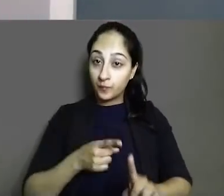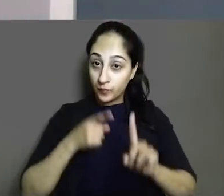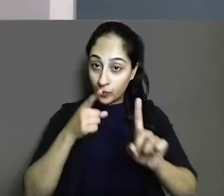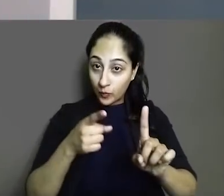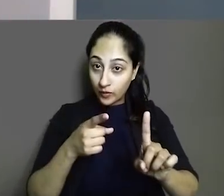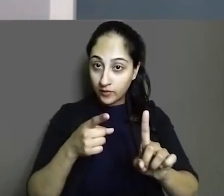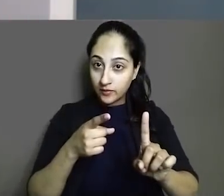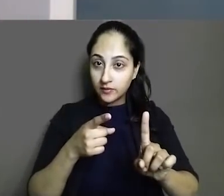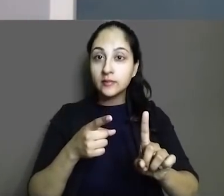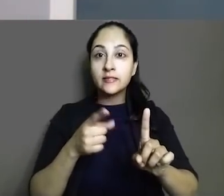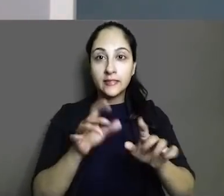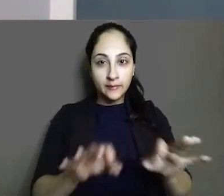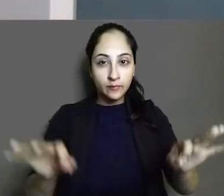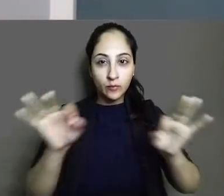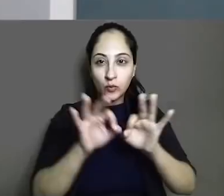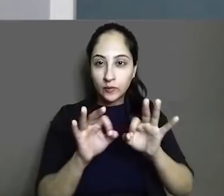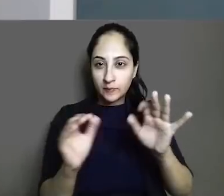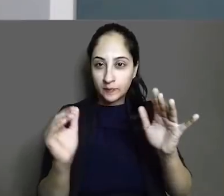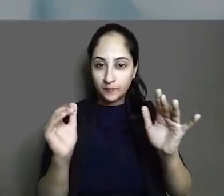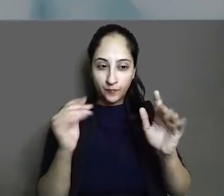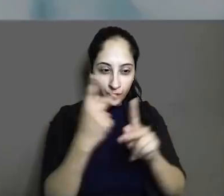to after the vaccine.